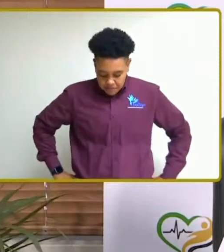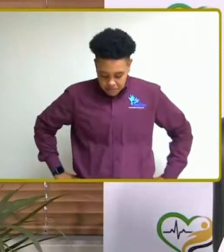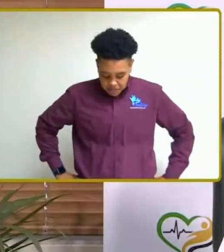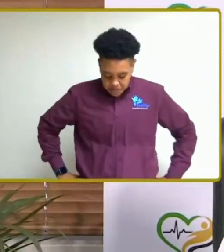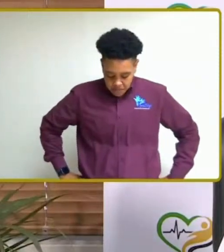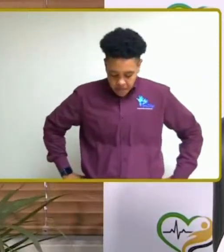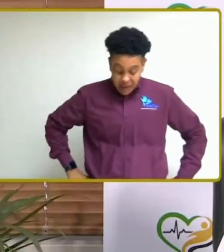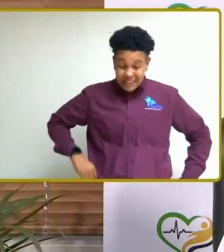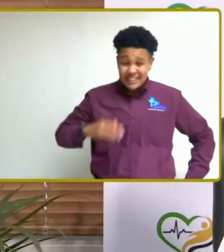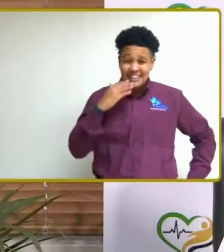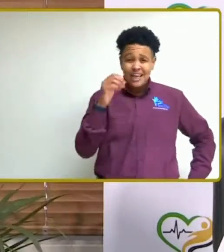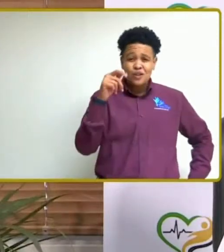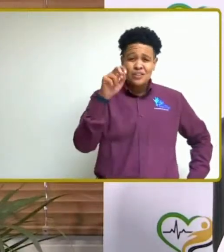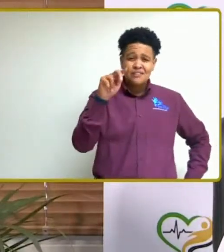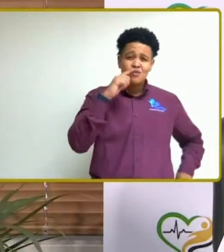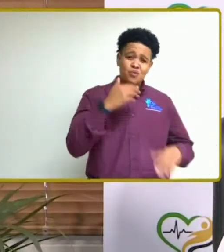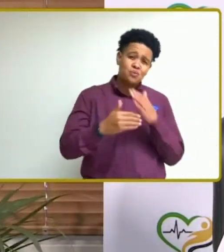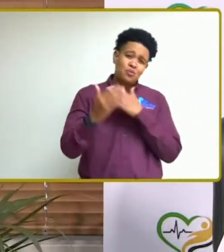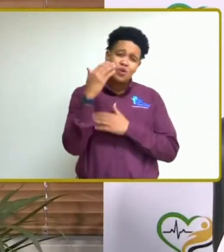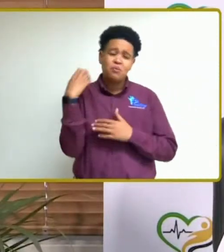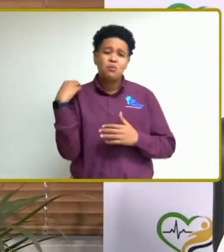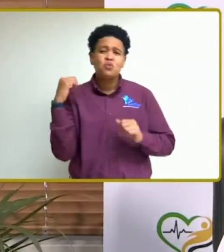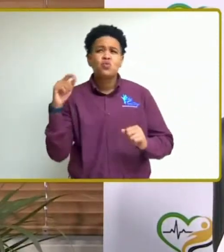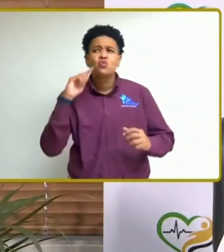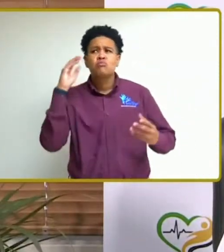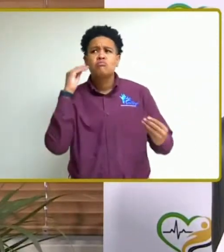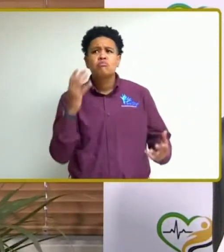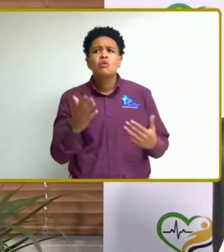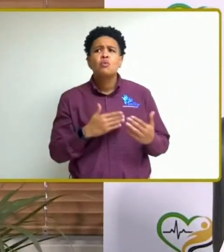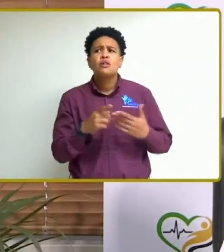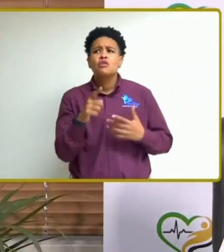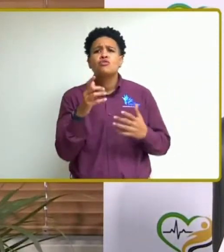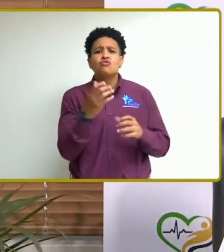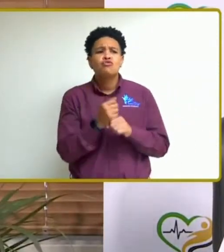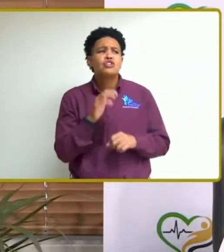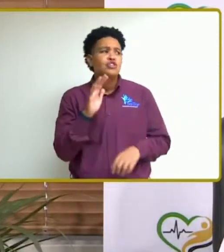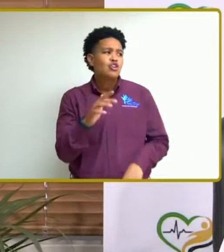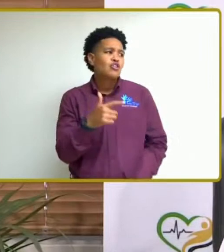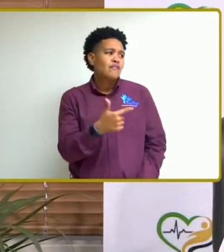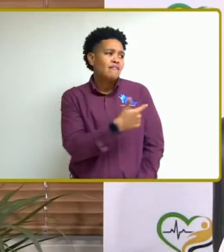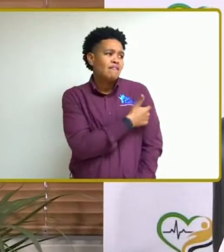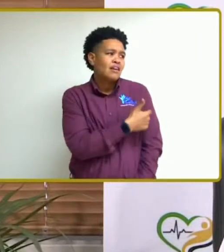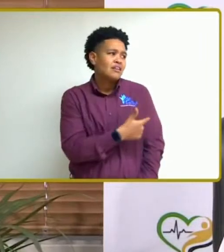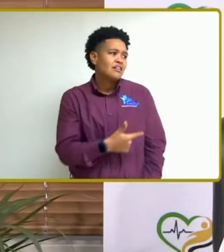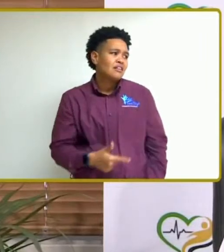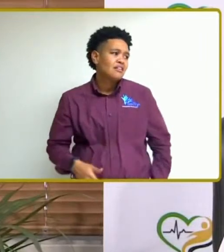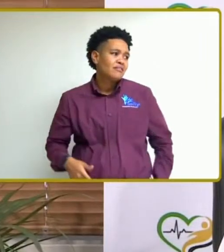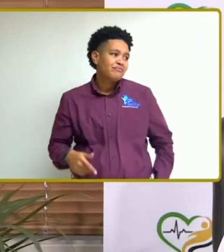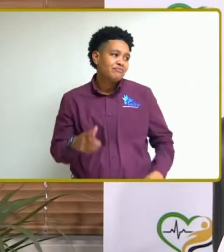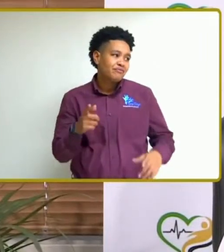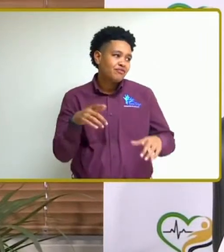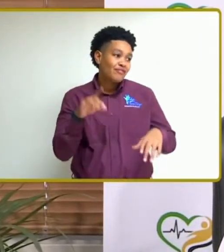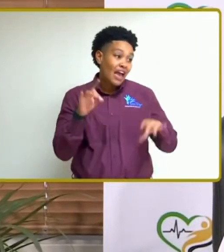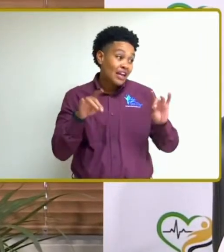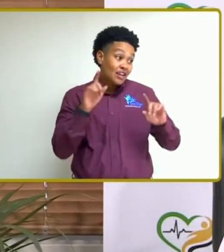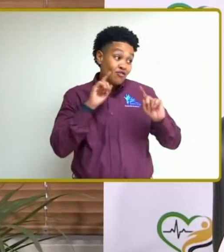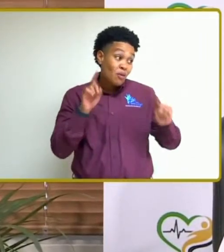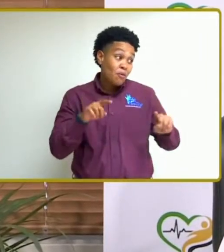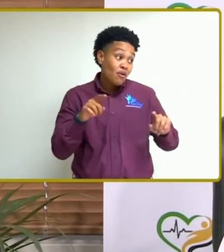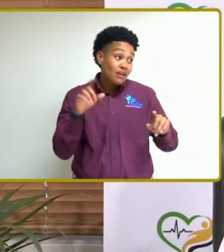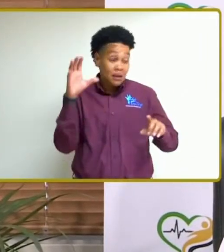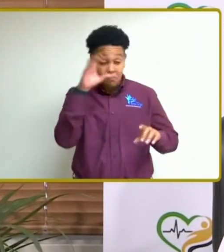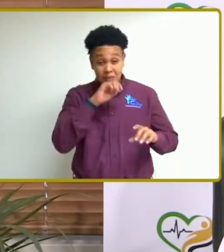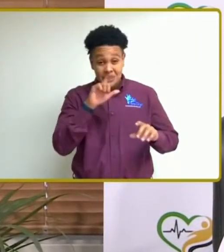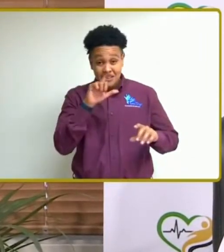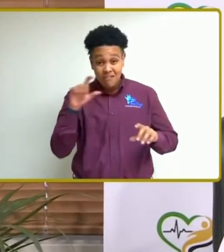Thank you, Stephen. Good morning. Permanent Secretary, could you say whether or not you have received the findings of the report of the missing vial from the